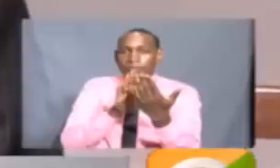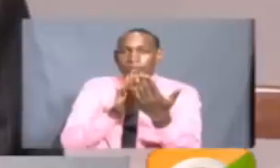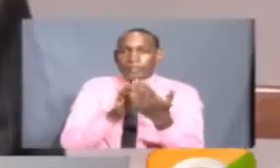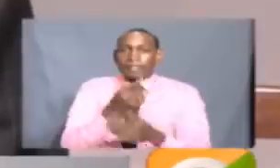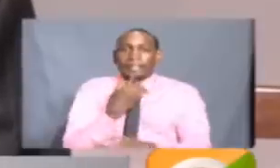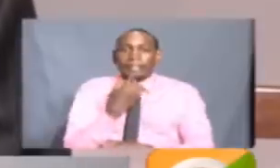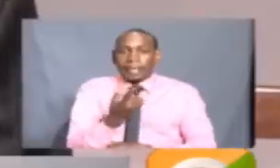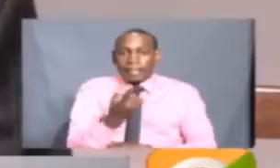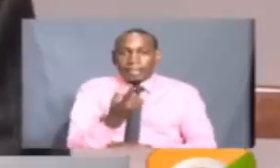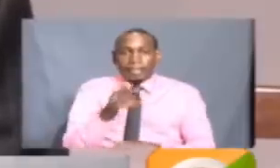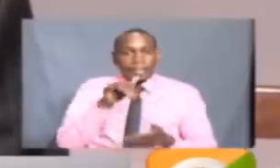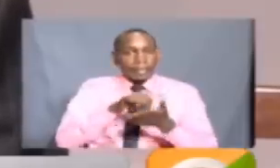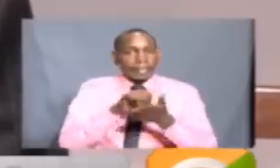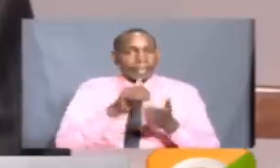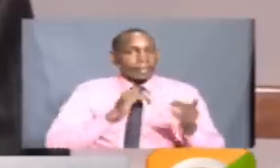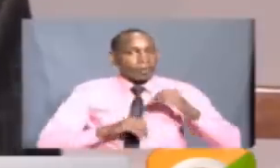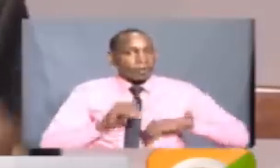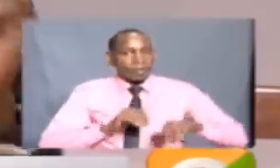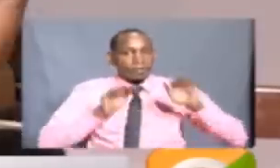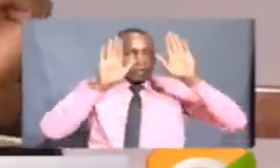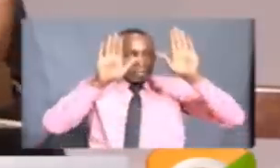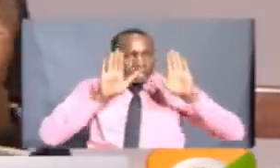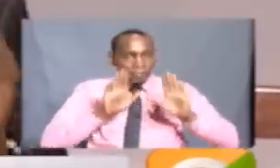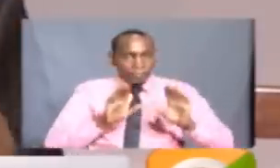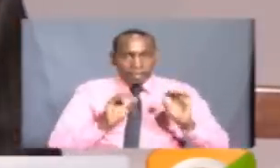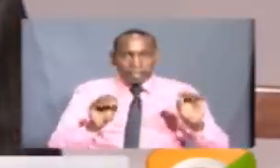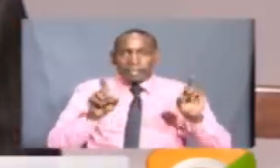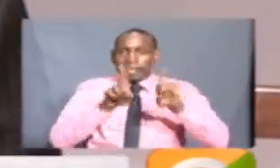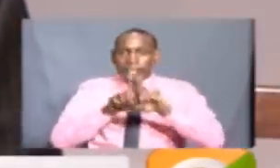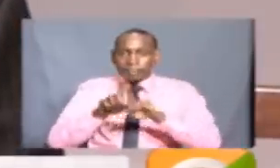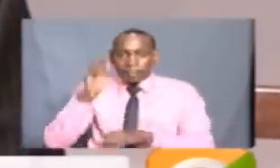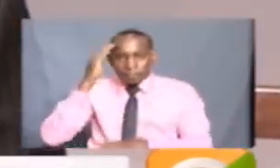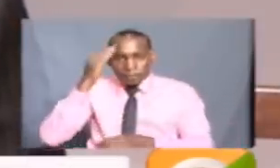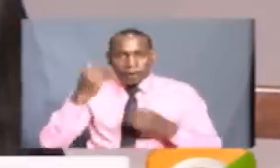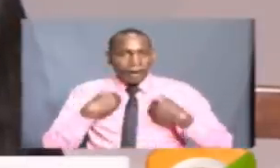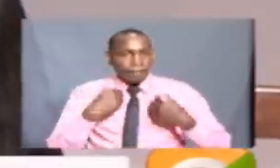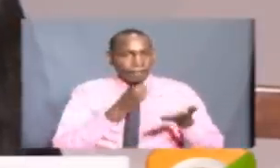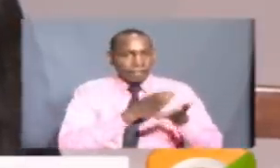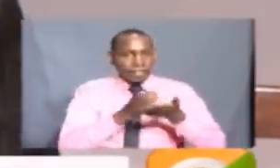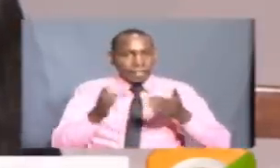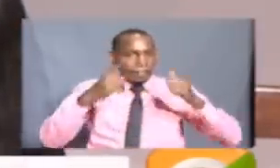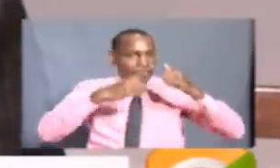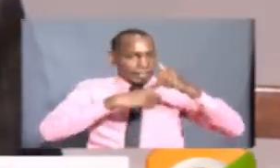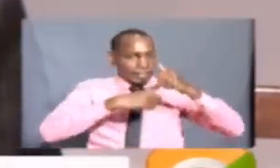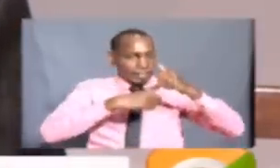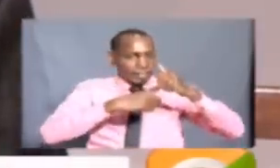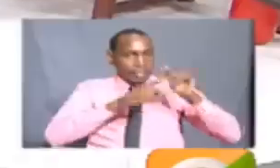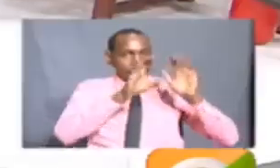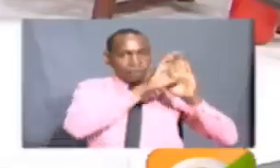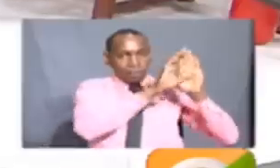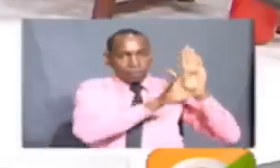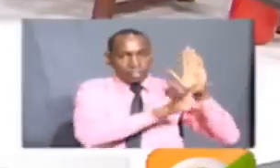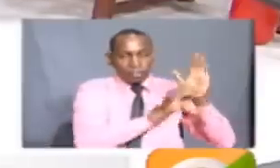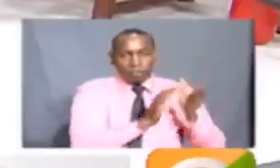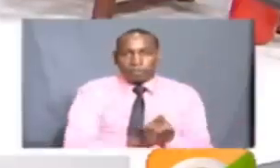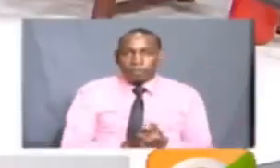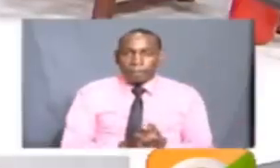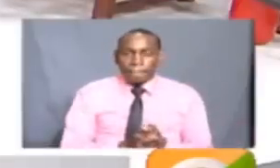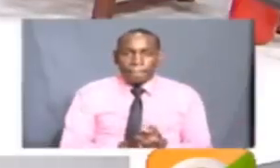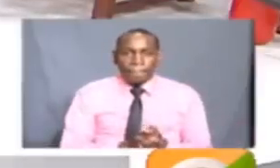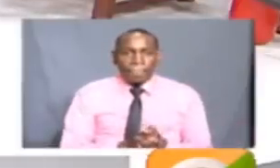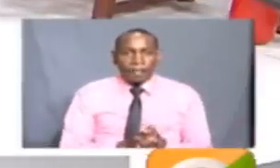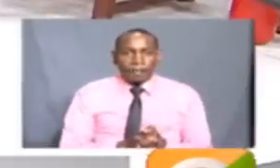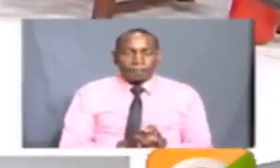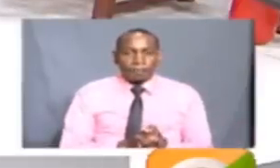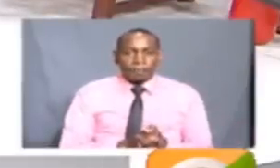tell us that corruption doesn't matter. Never mind that we have got Chapter 6 of the Constitution. But I know you are still making the point.